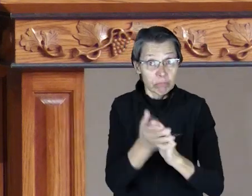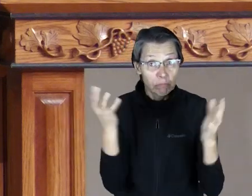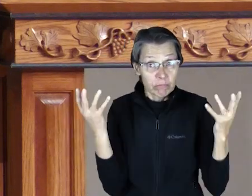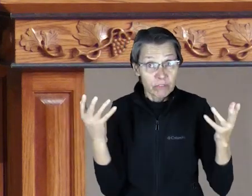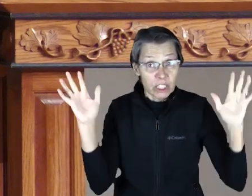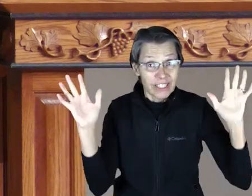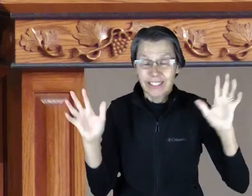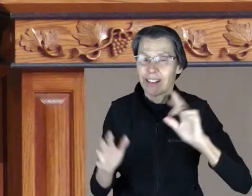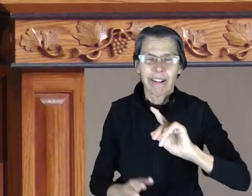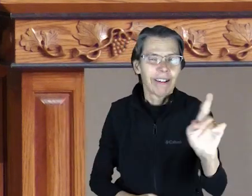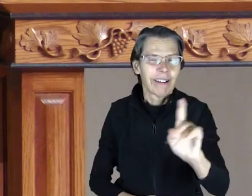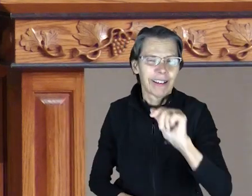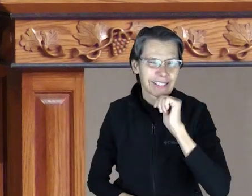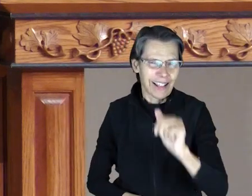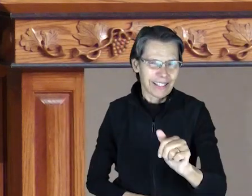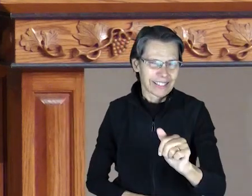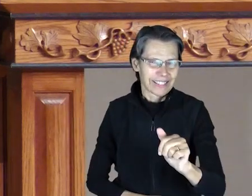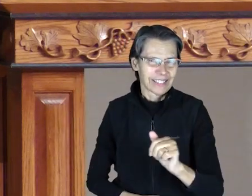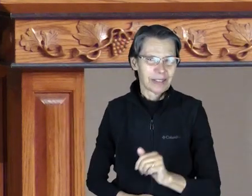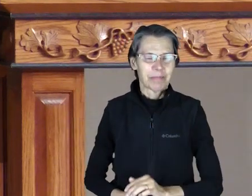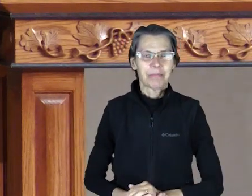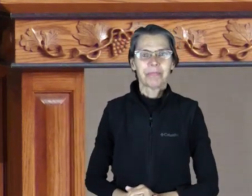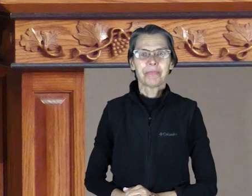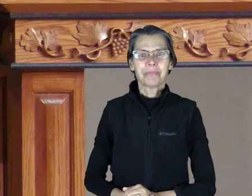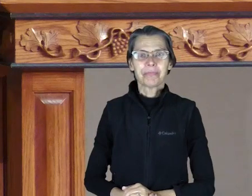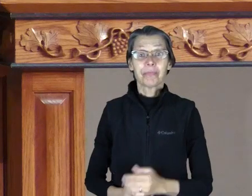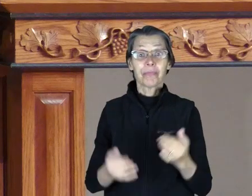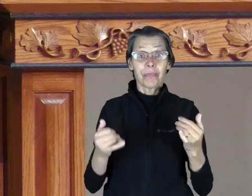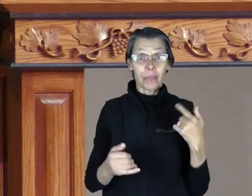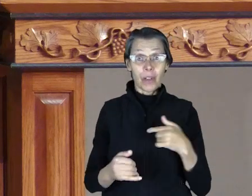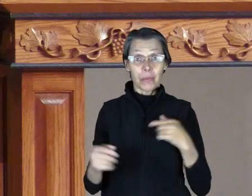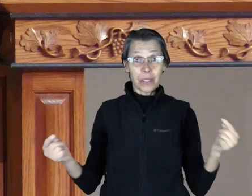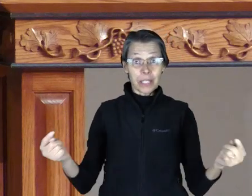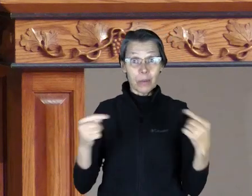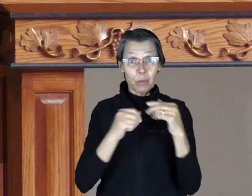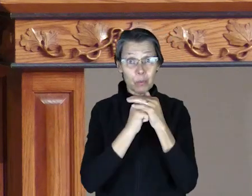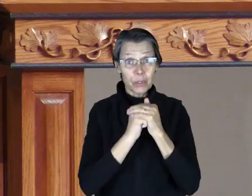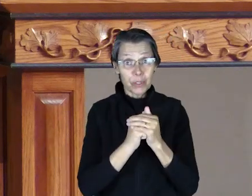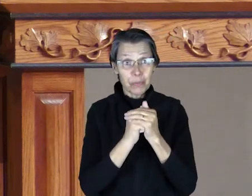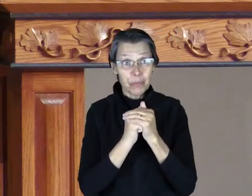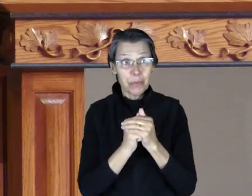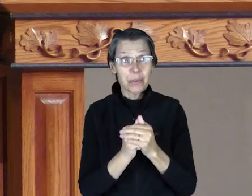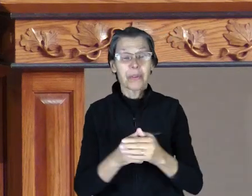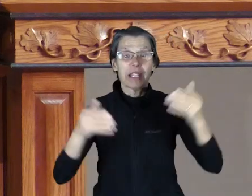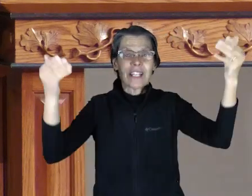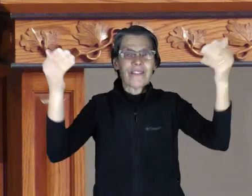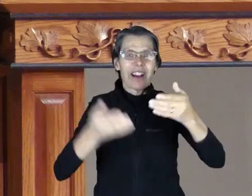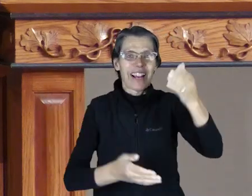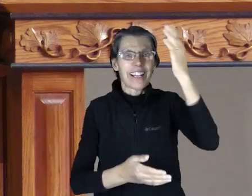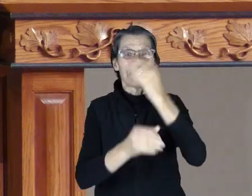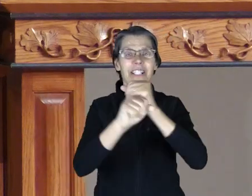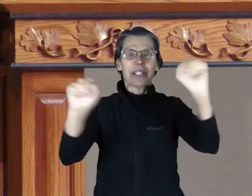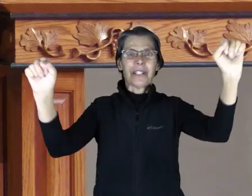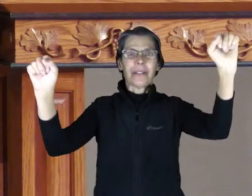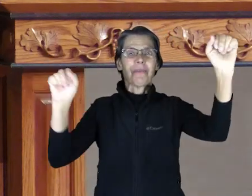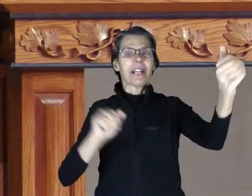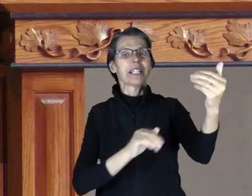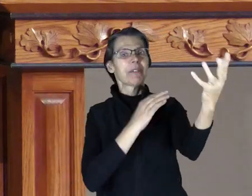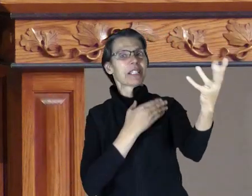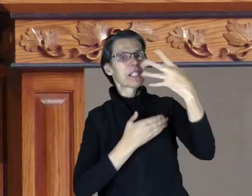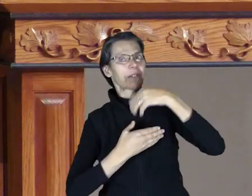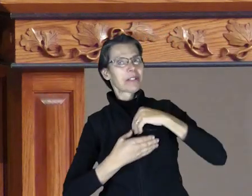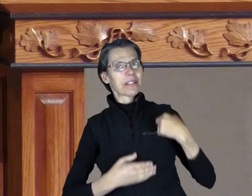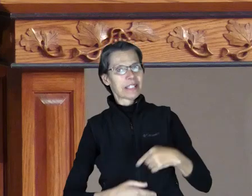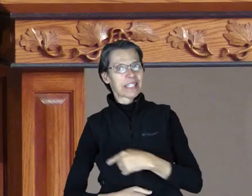not simply a one-time deal. And so as we come to worship this morning, we come inviting God's liberating presence